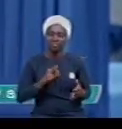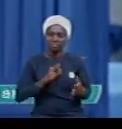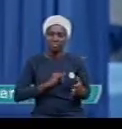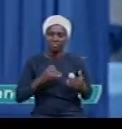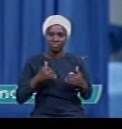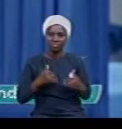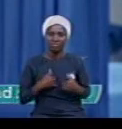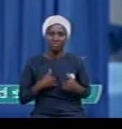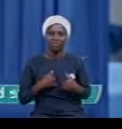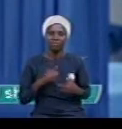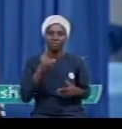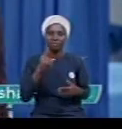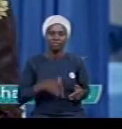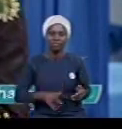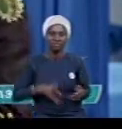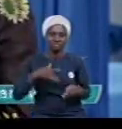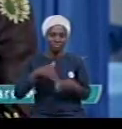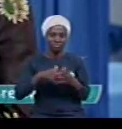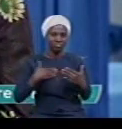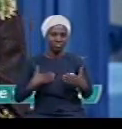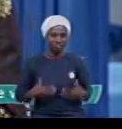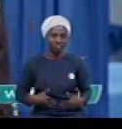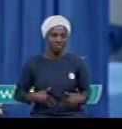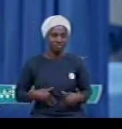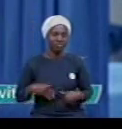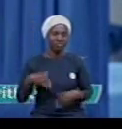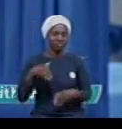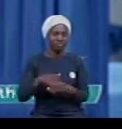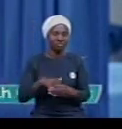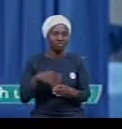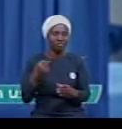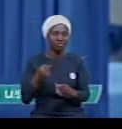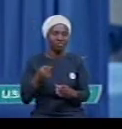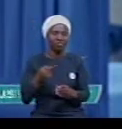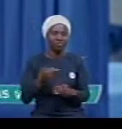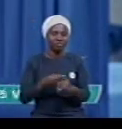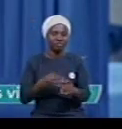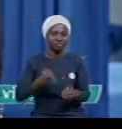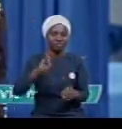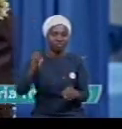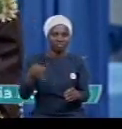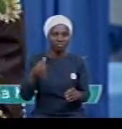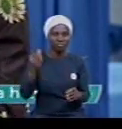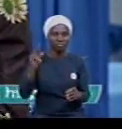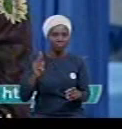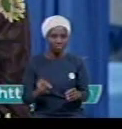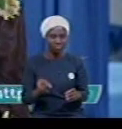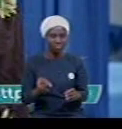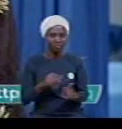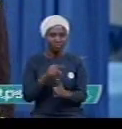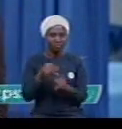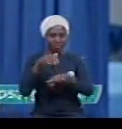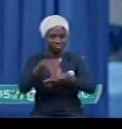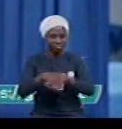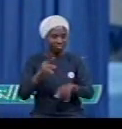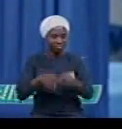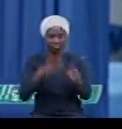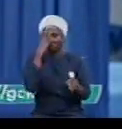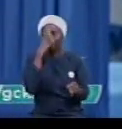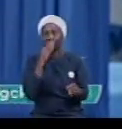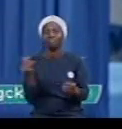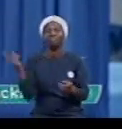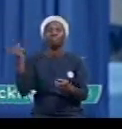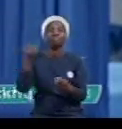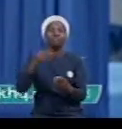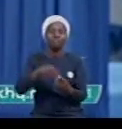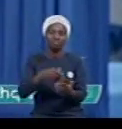bere osu kini ti ile ba suba e ni lorun su tititi ile fi mo mo lo le